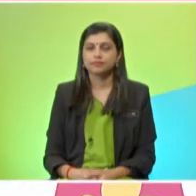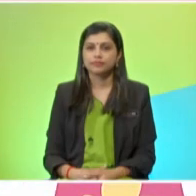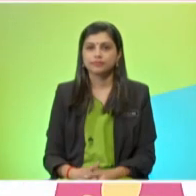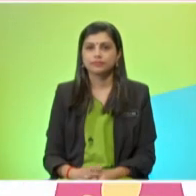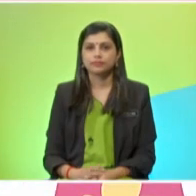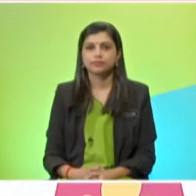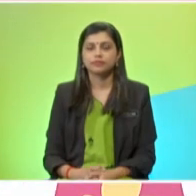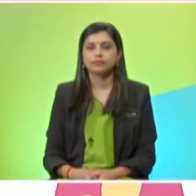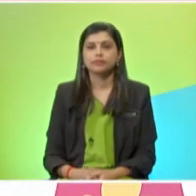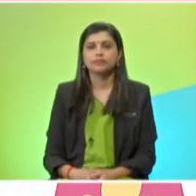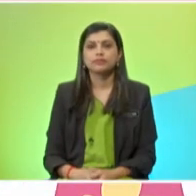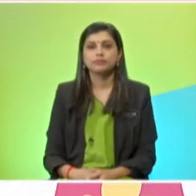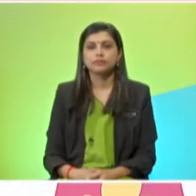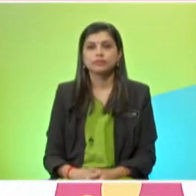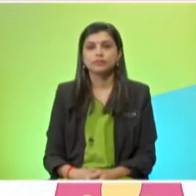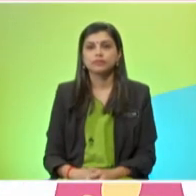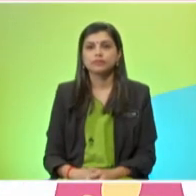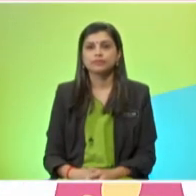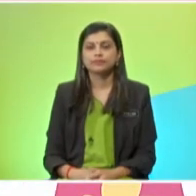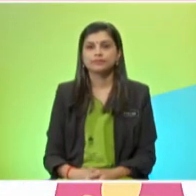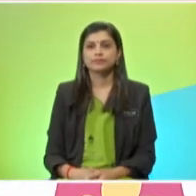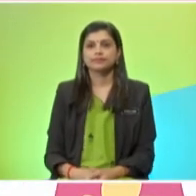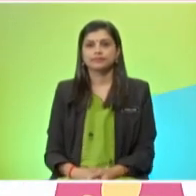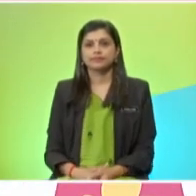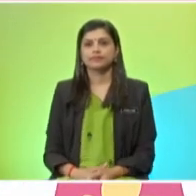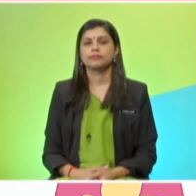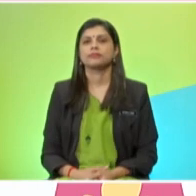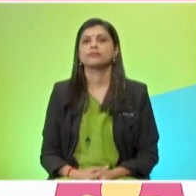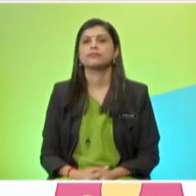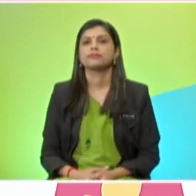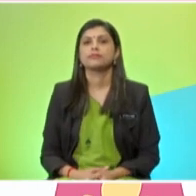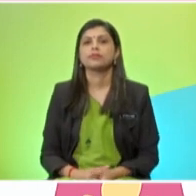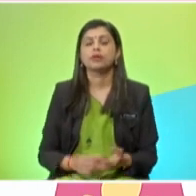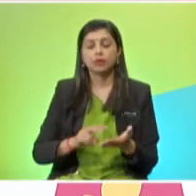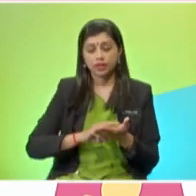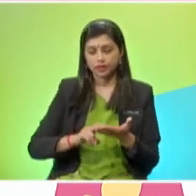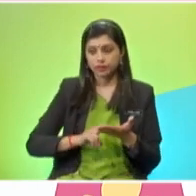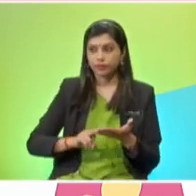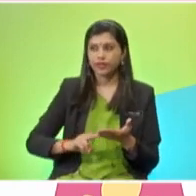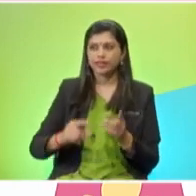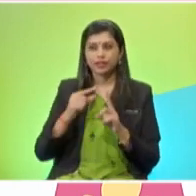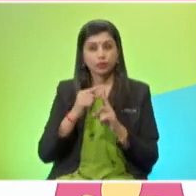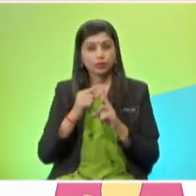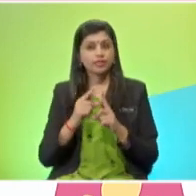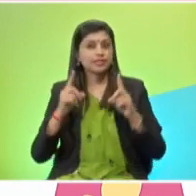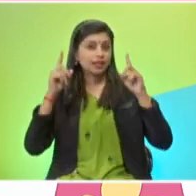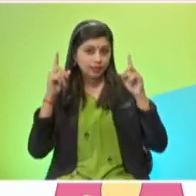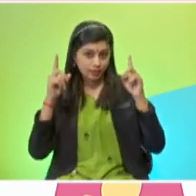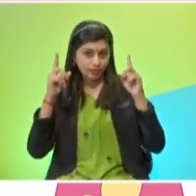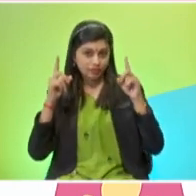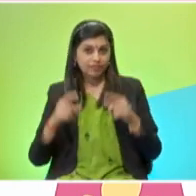a pillow for my head. In the kitchen, grab a spoon and plate. Mommy cooks